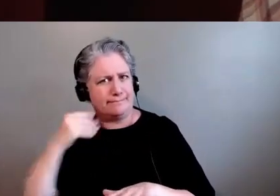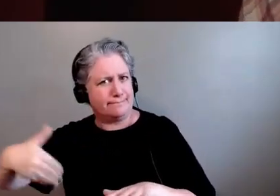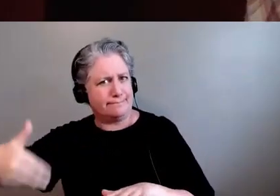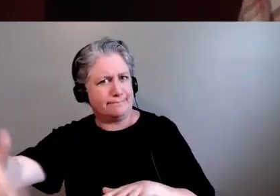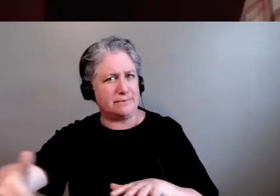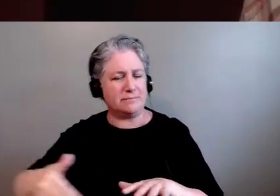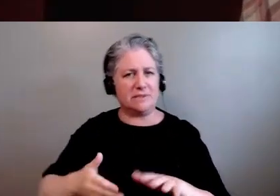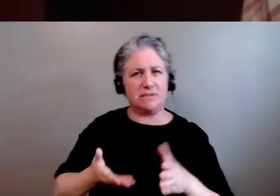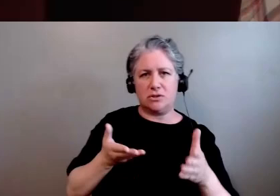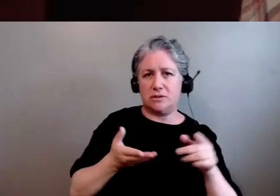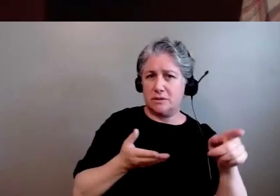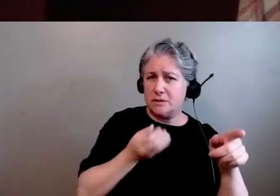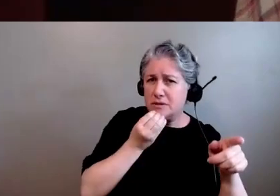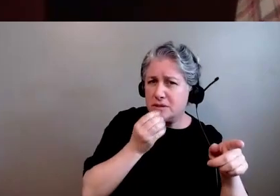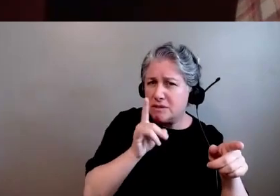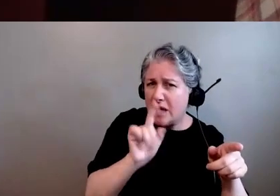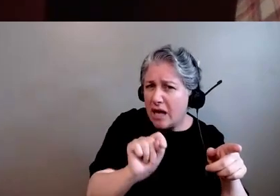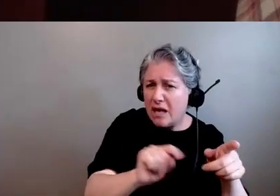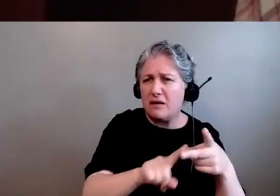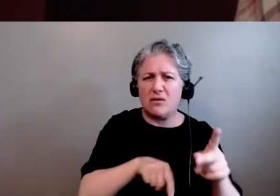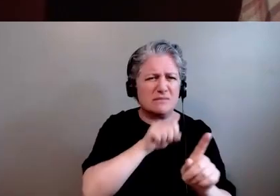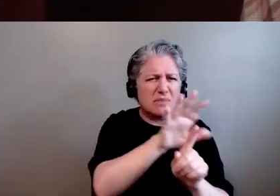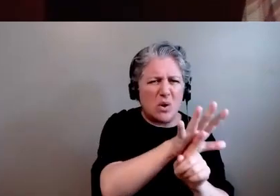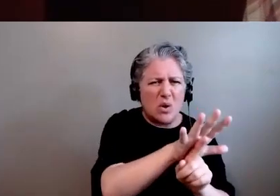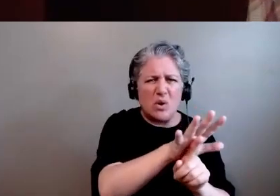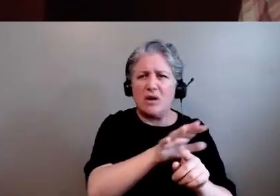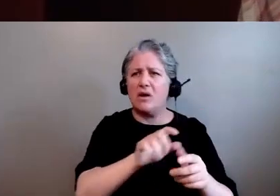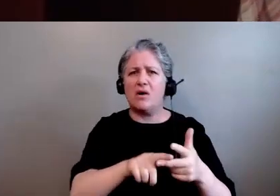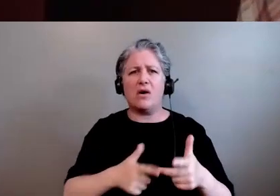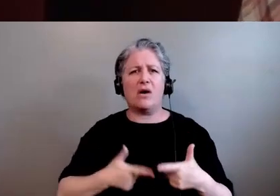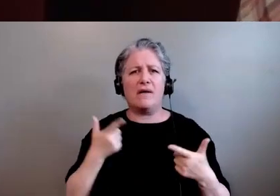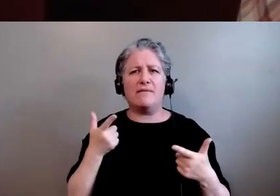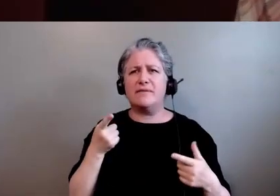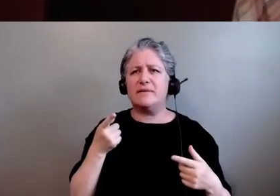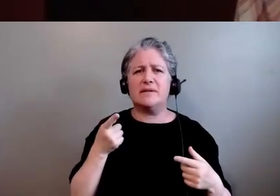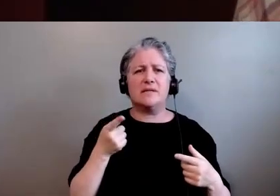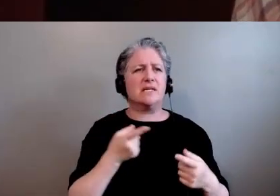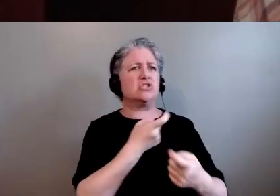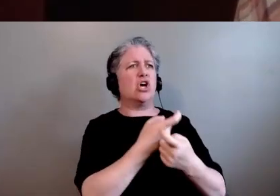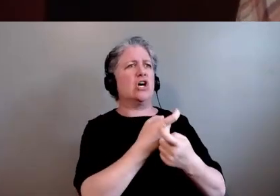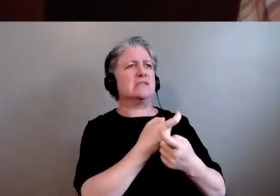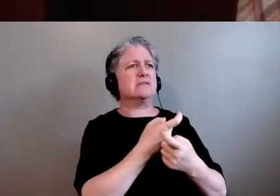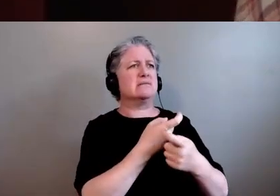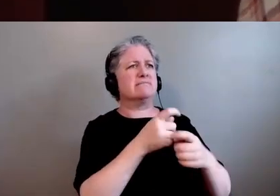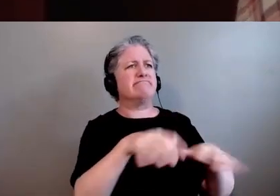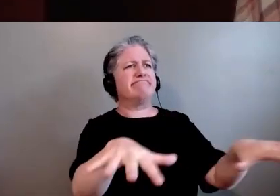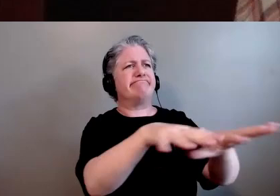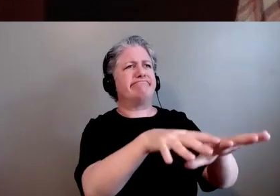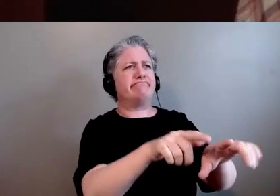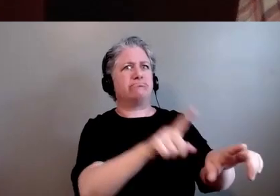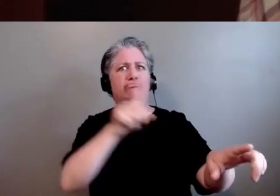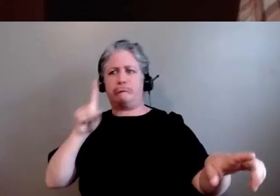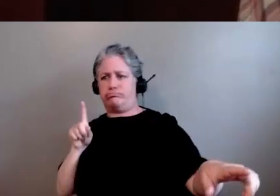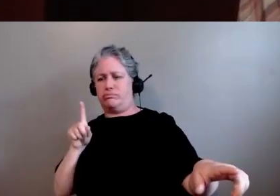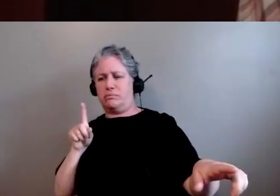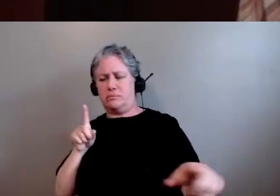something in their diet, or what they're exposed to, or the fact that they live further away from toxic sites, might be